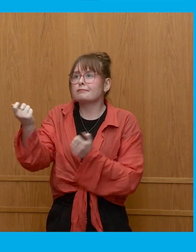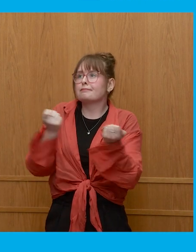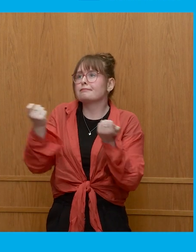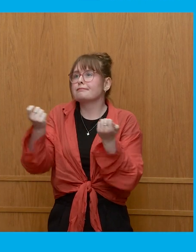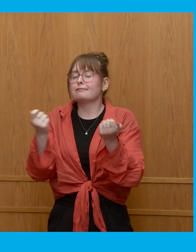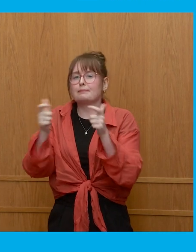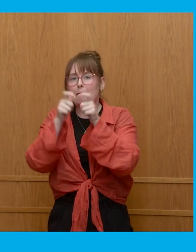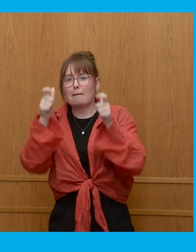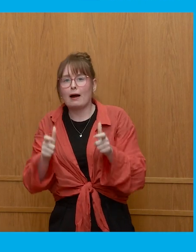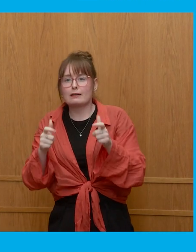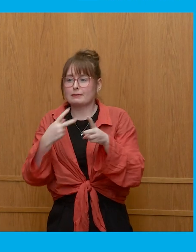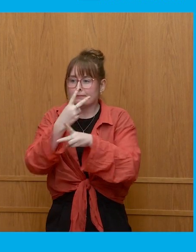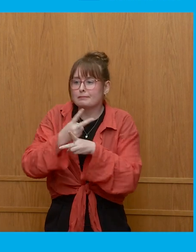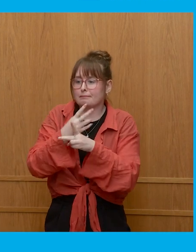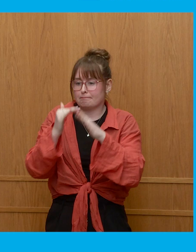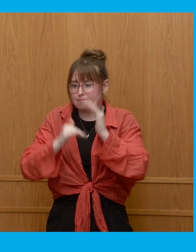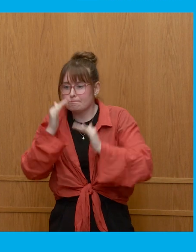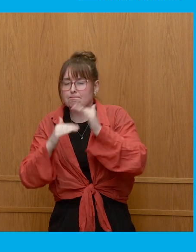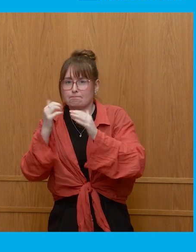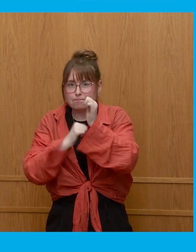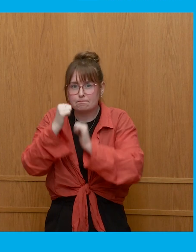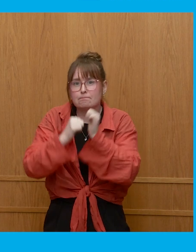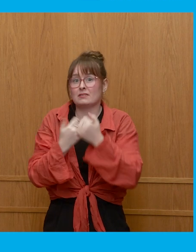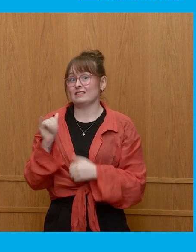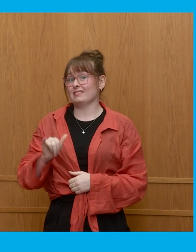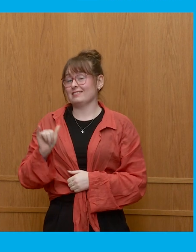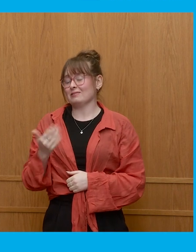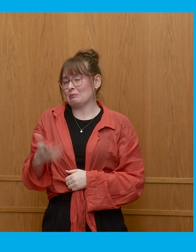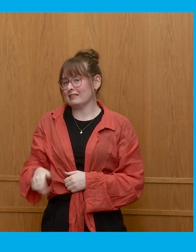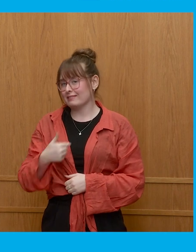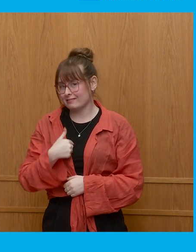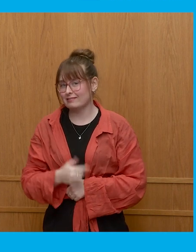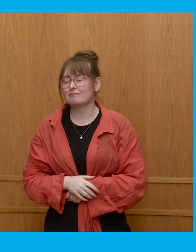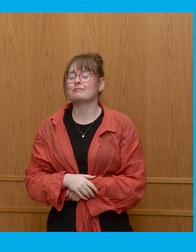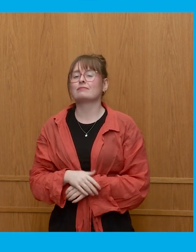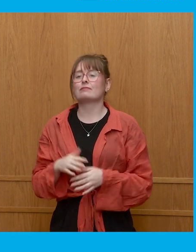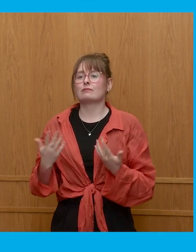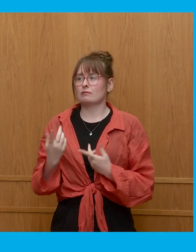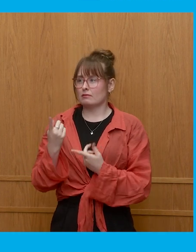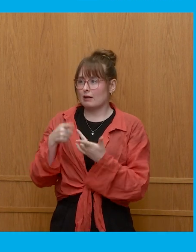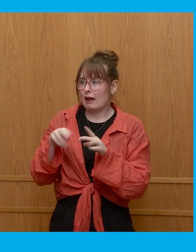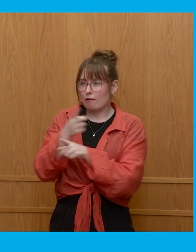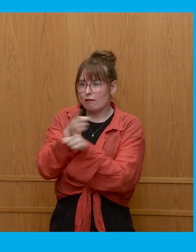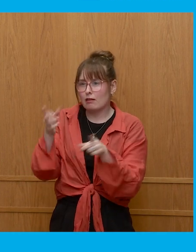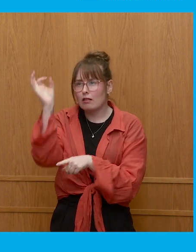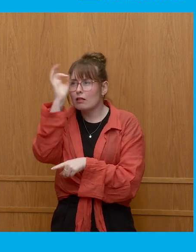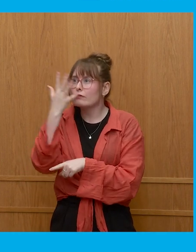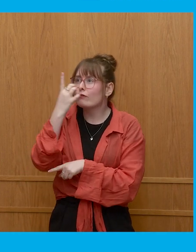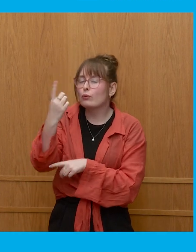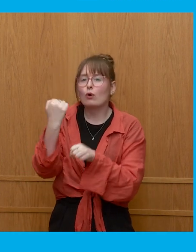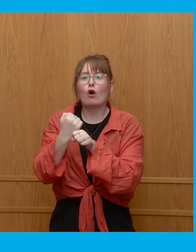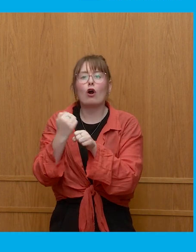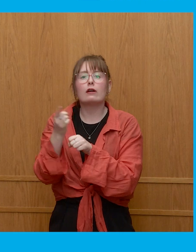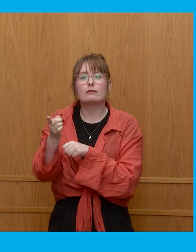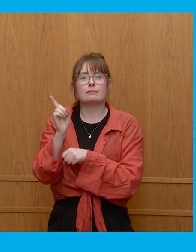package superstructure East. 2605. Yes. And for those of you who don't know, that